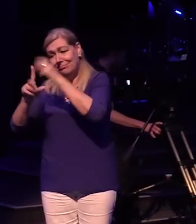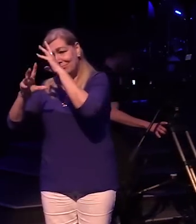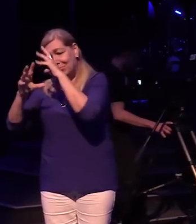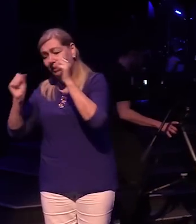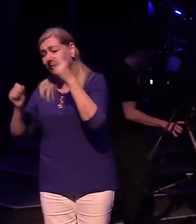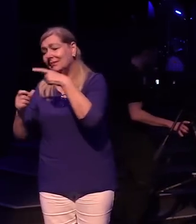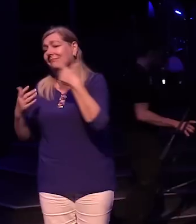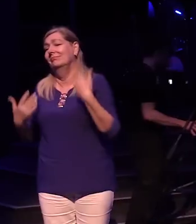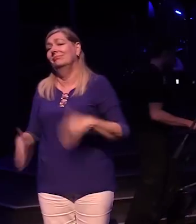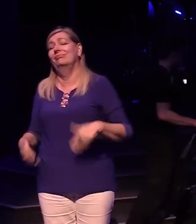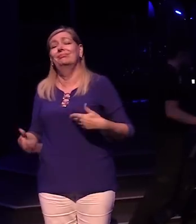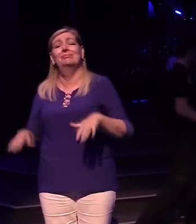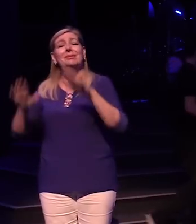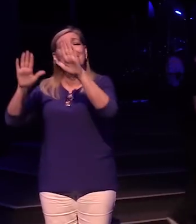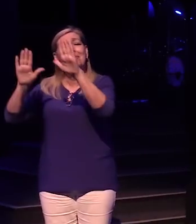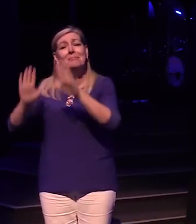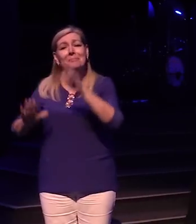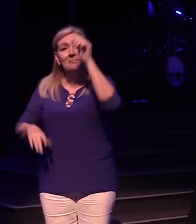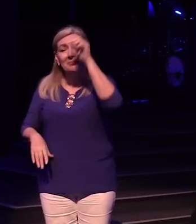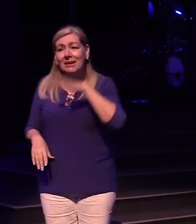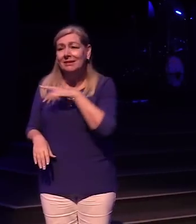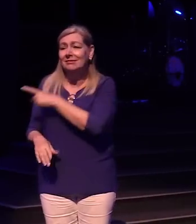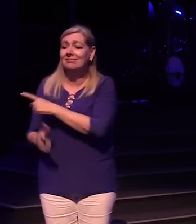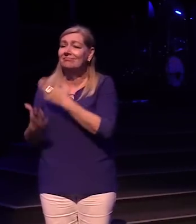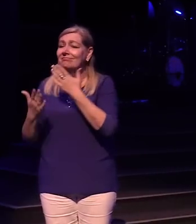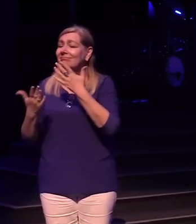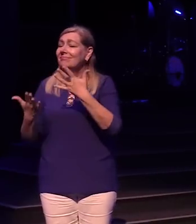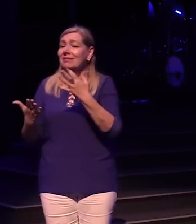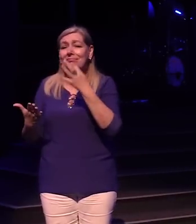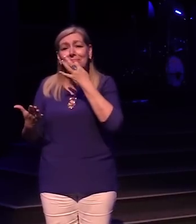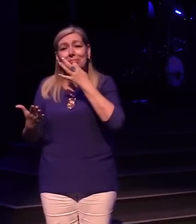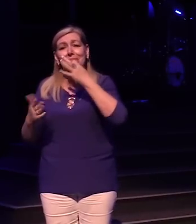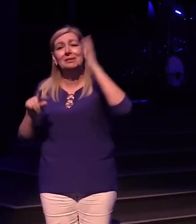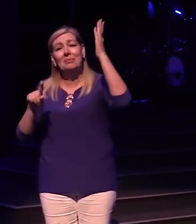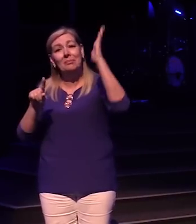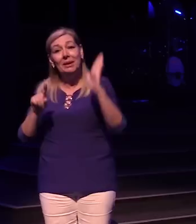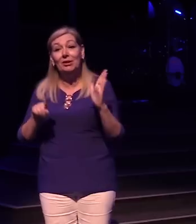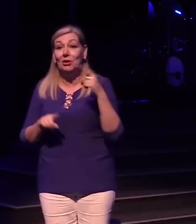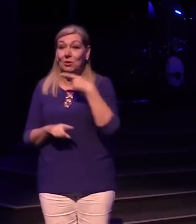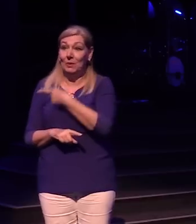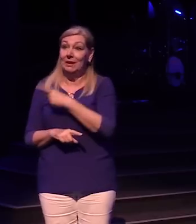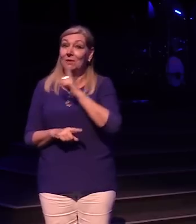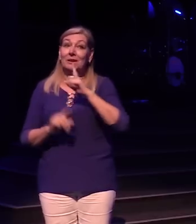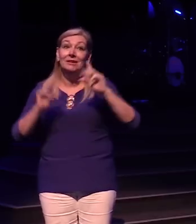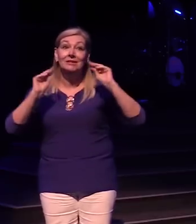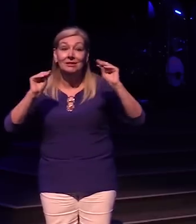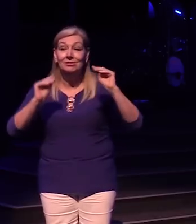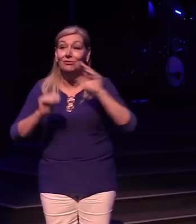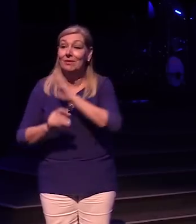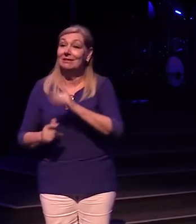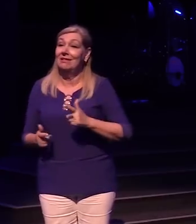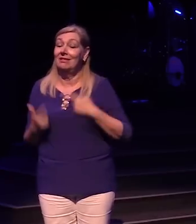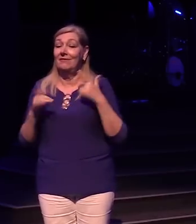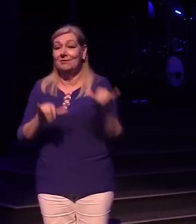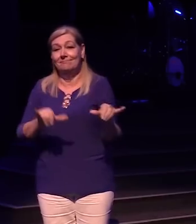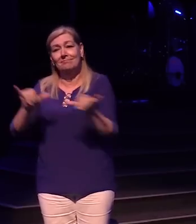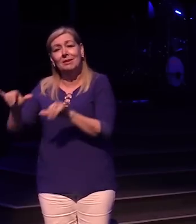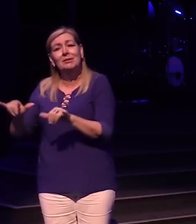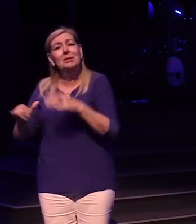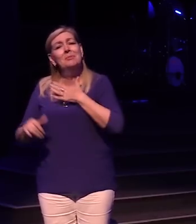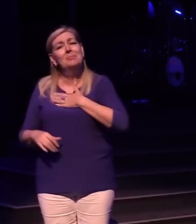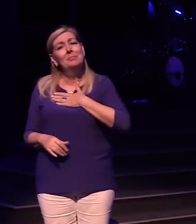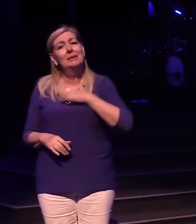amazing man, amazing speaker, and a guy that really lives out what he teaches. Would you please welcome